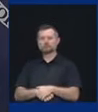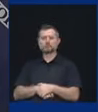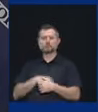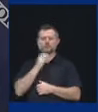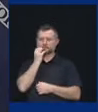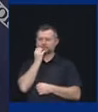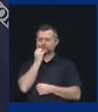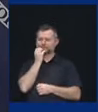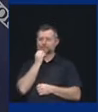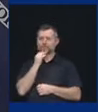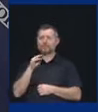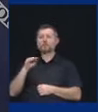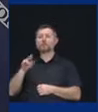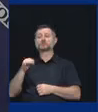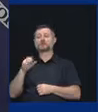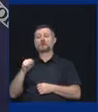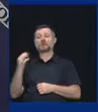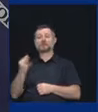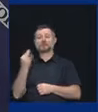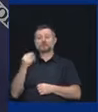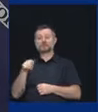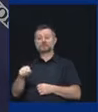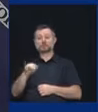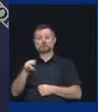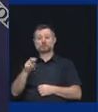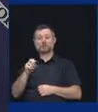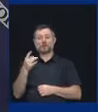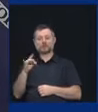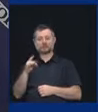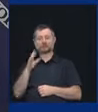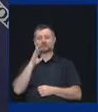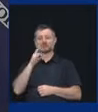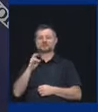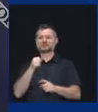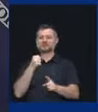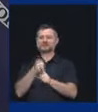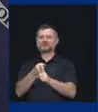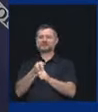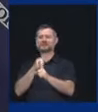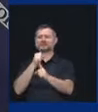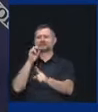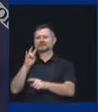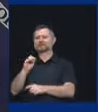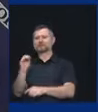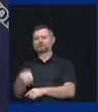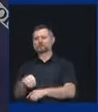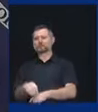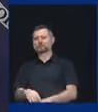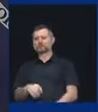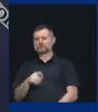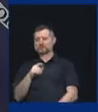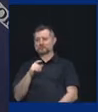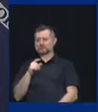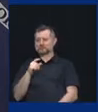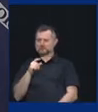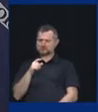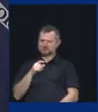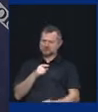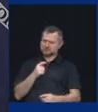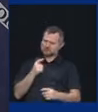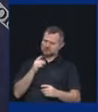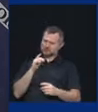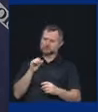Friday is the 18th. Yeah, so my date is the 18th. So you're 13 days. That's not 13 days from now. Yeah. Okay, you're